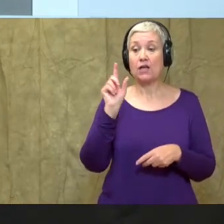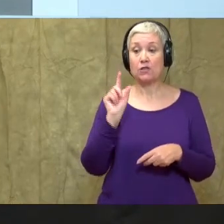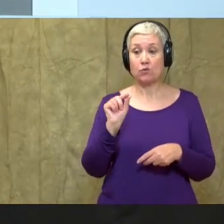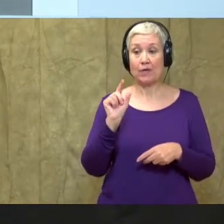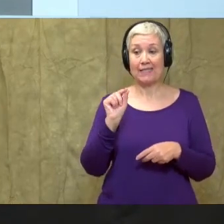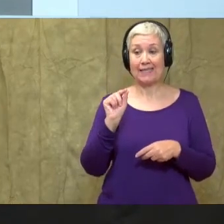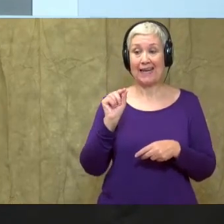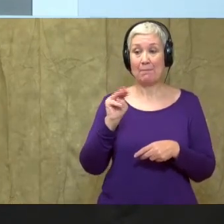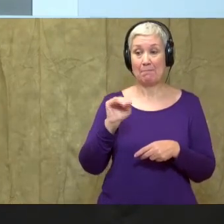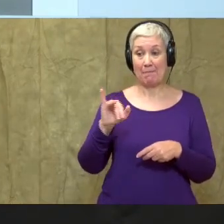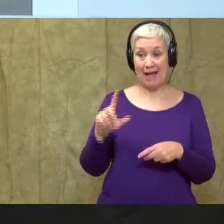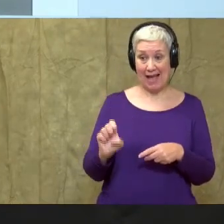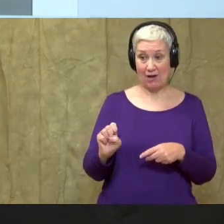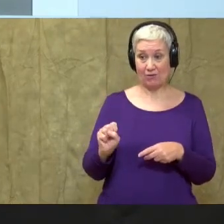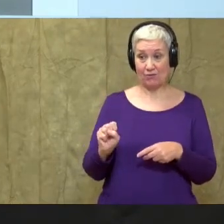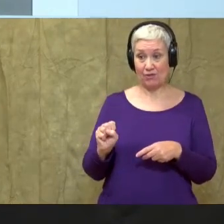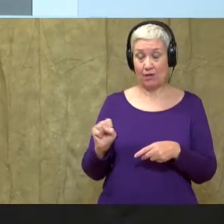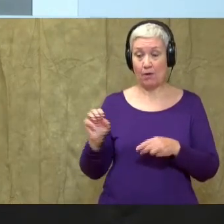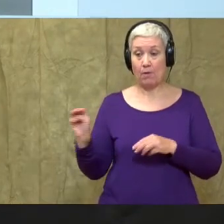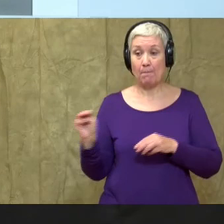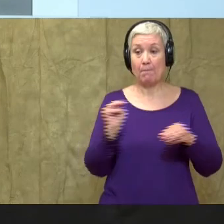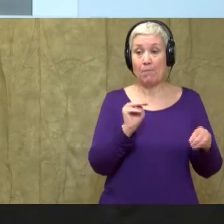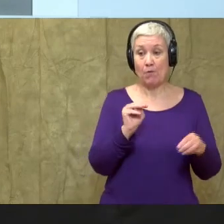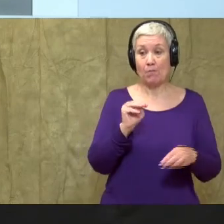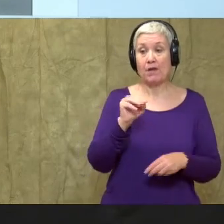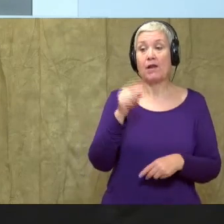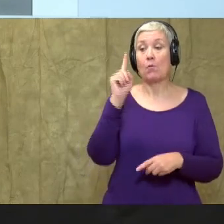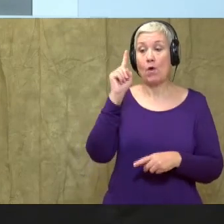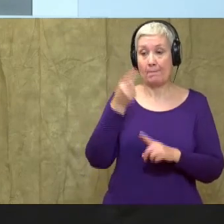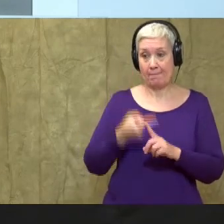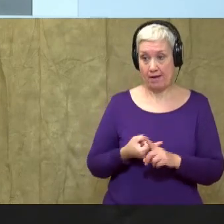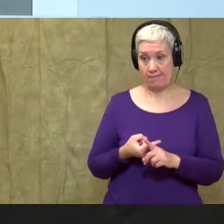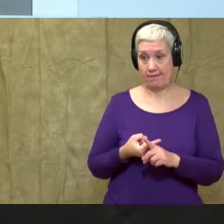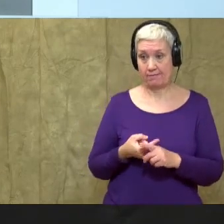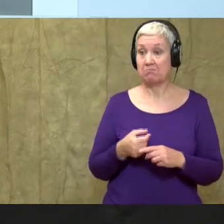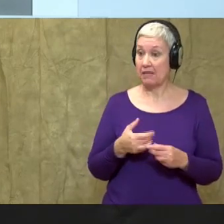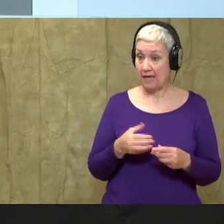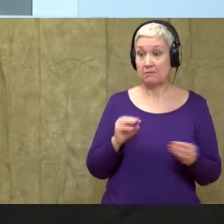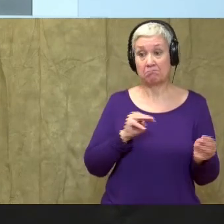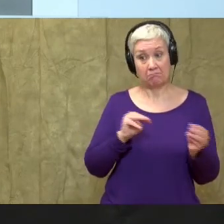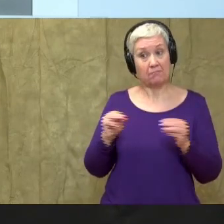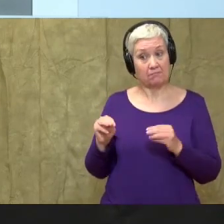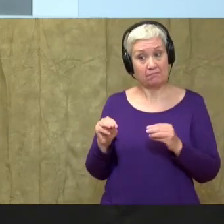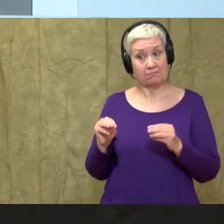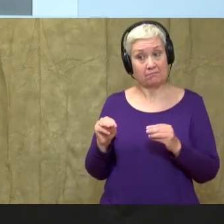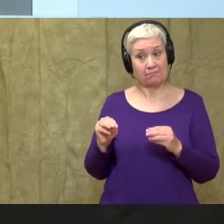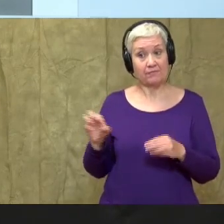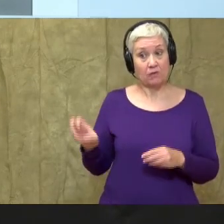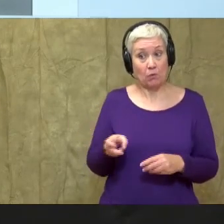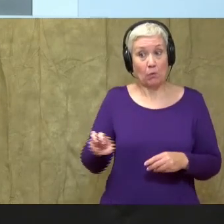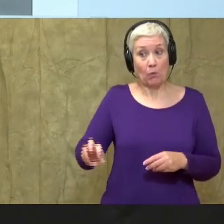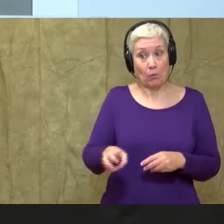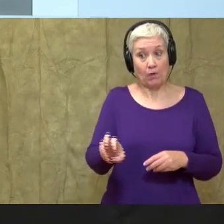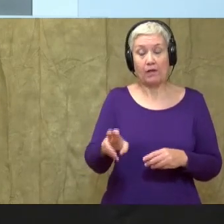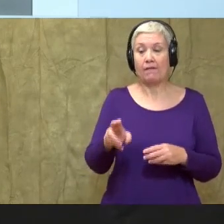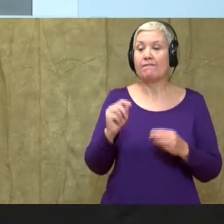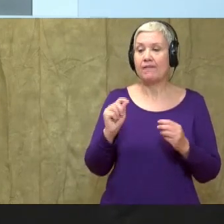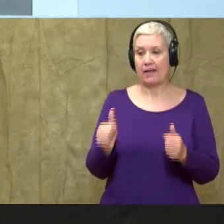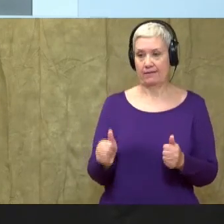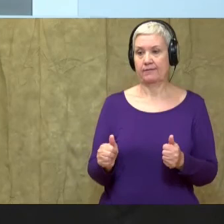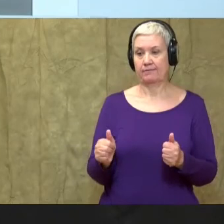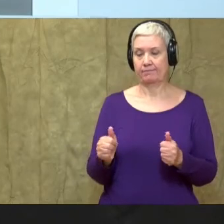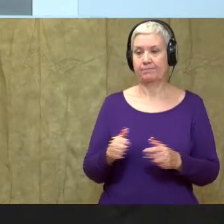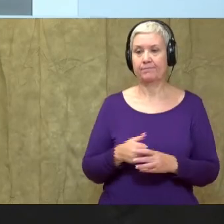per month. It's getting on across there. So they can slither at a really fast rate,